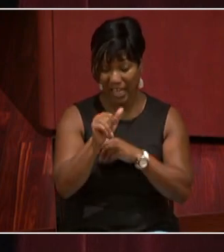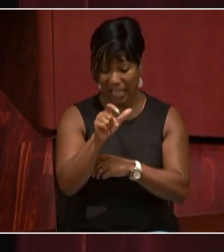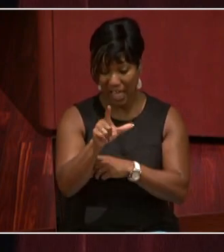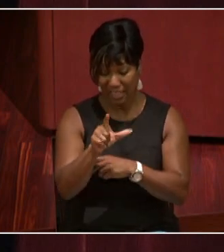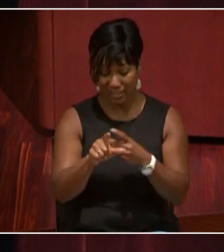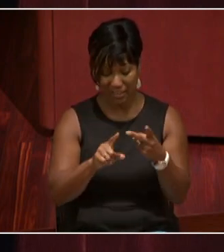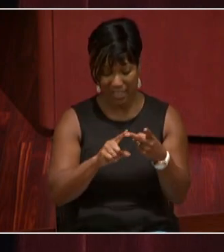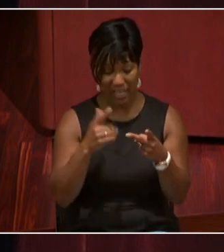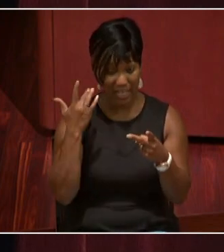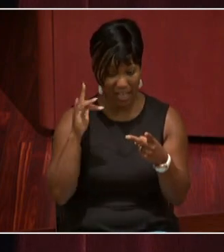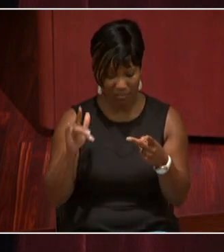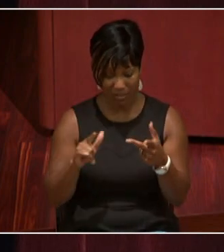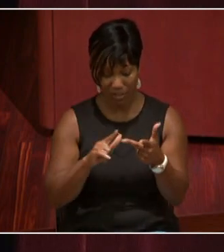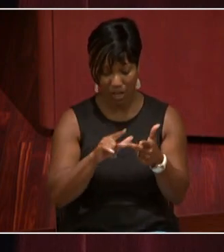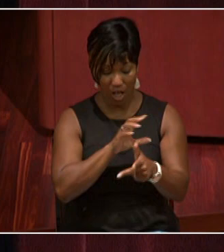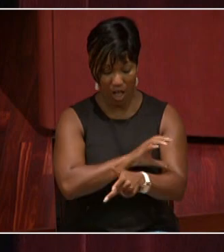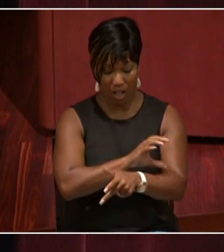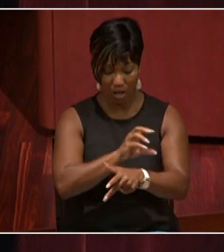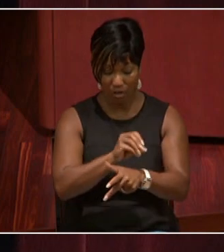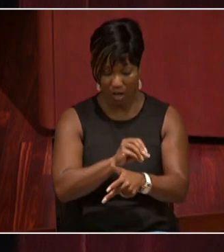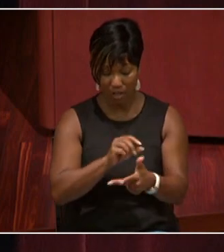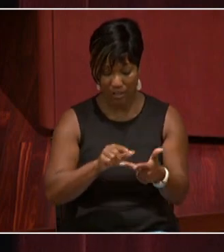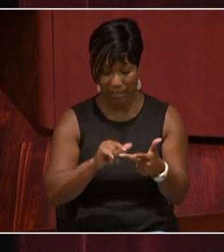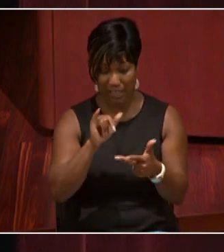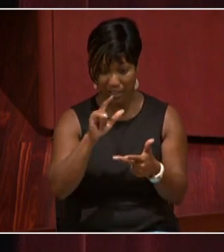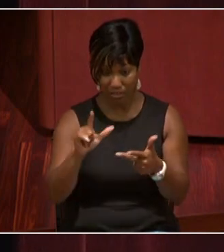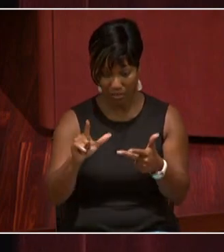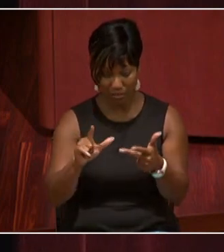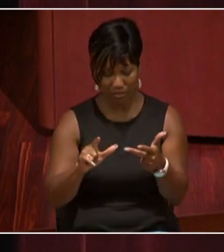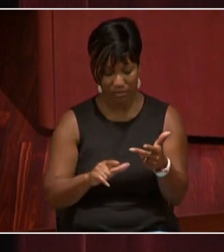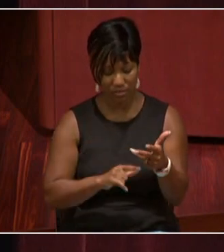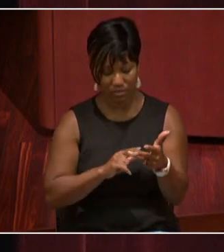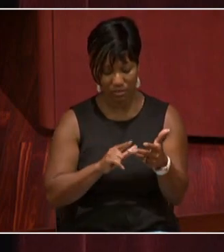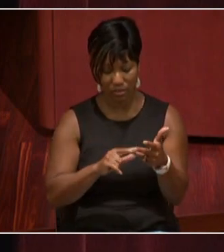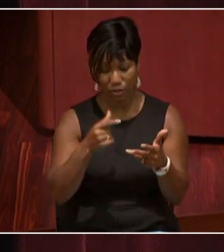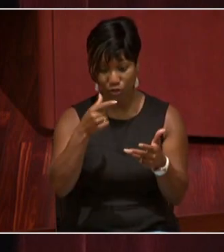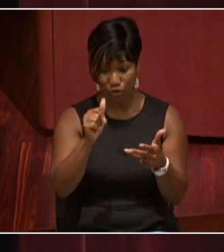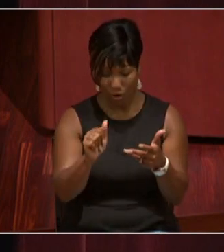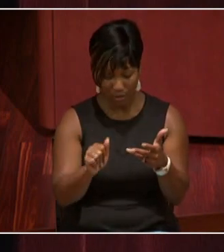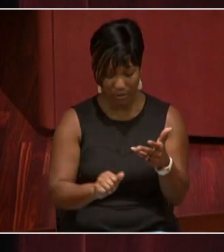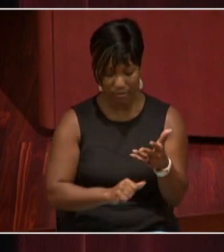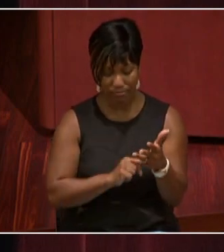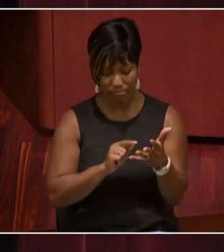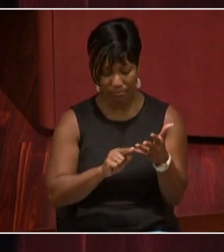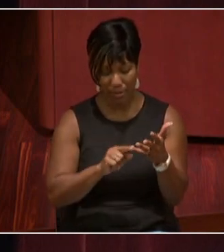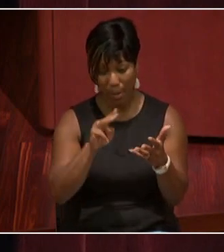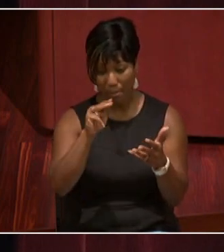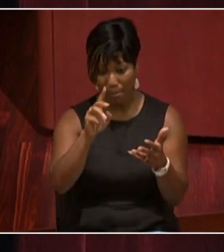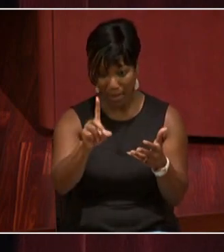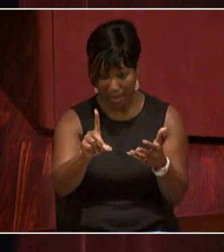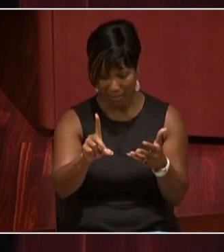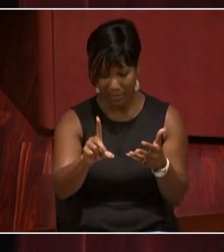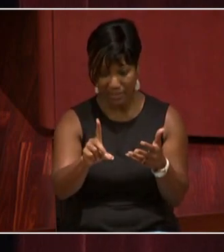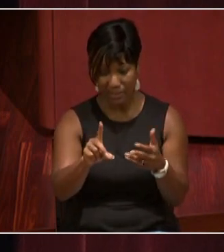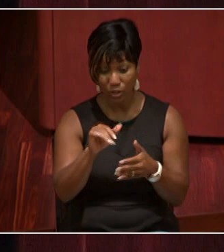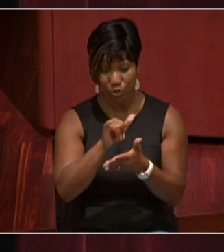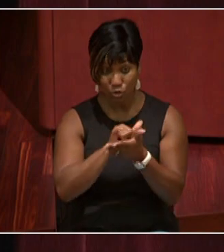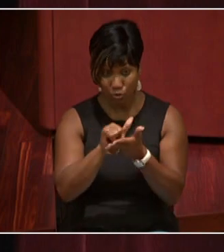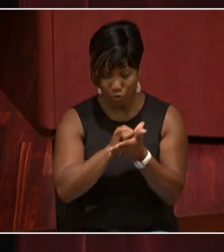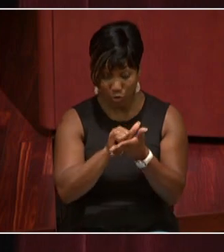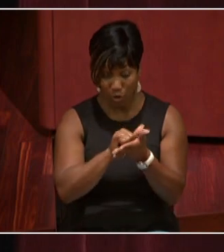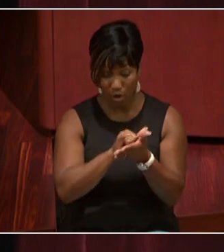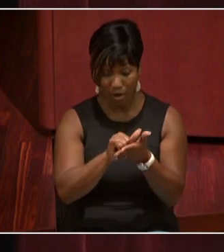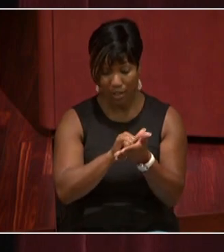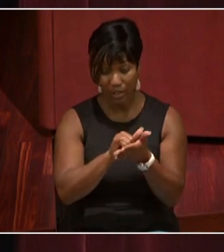California, Colorado, Illinois, Georgia, Maryland, New York,